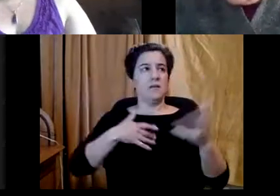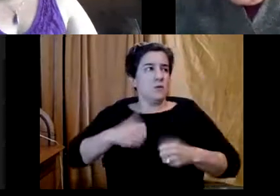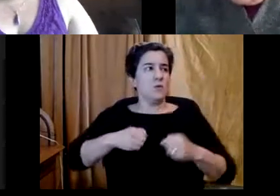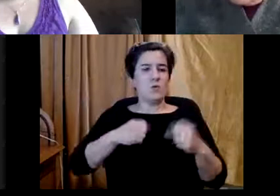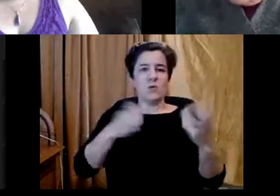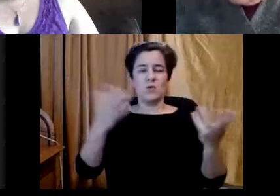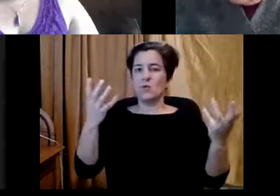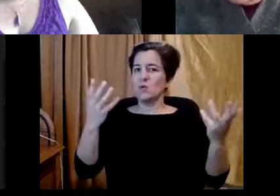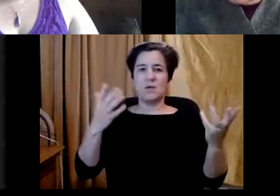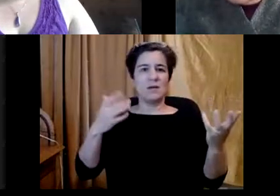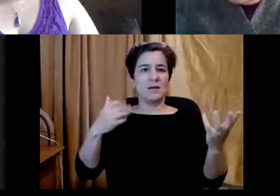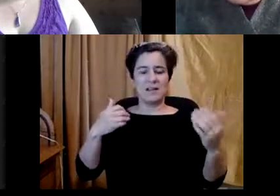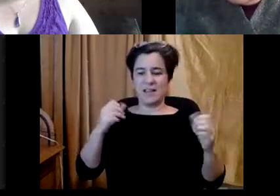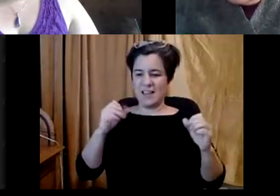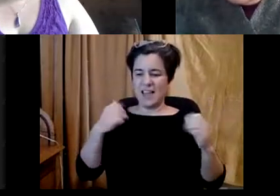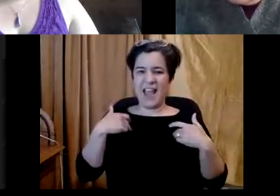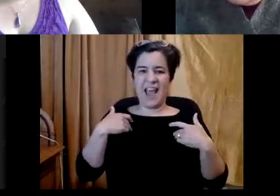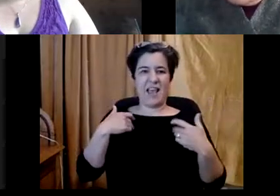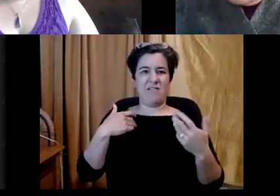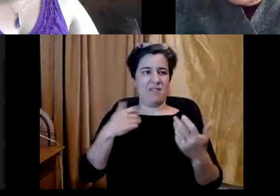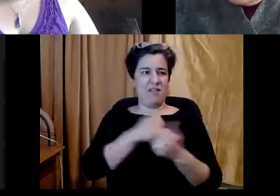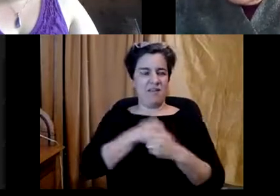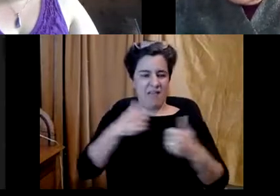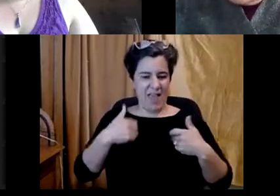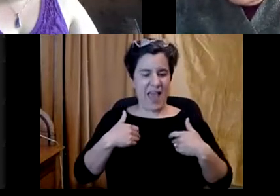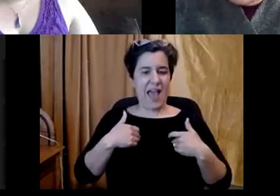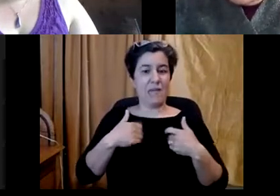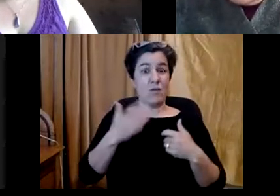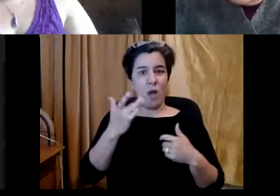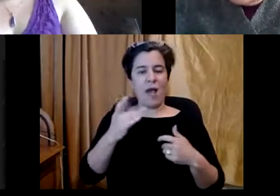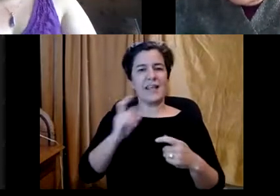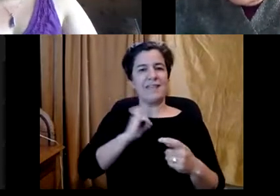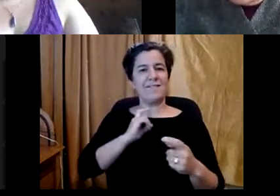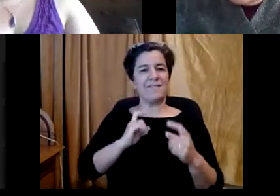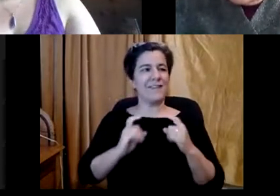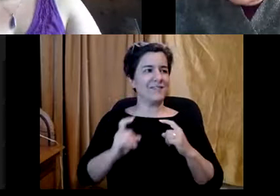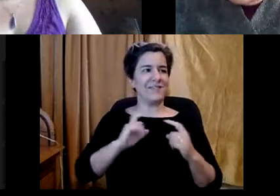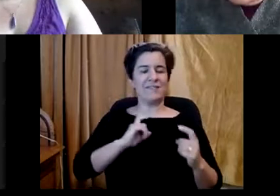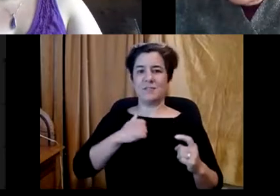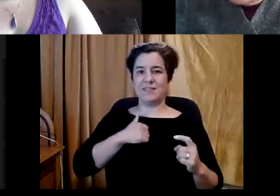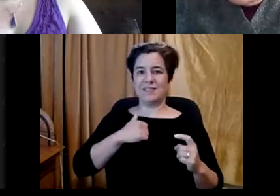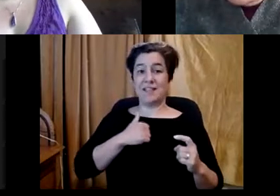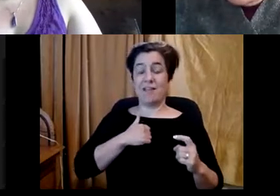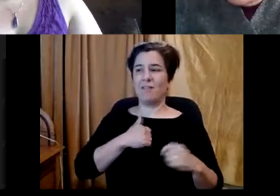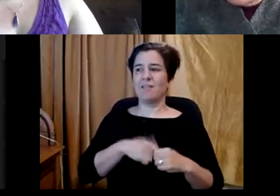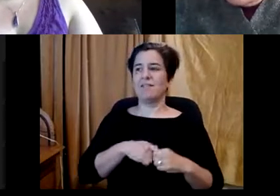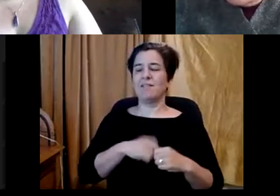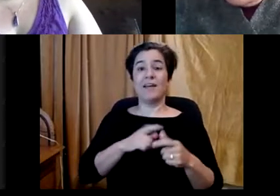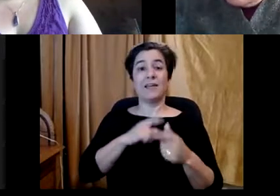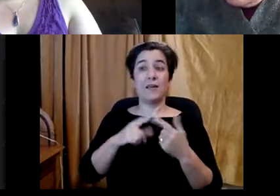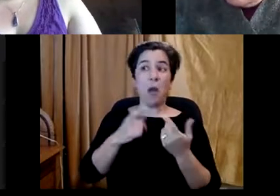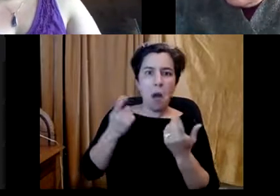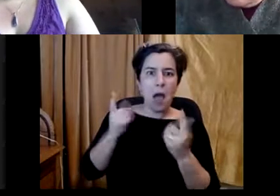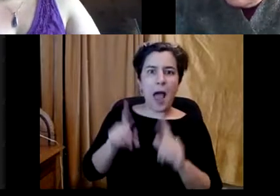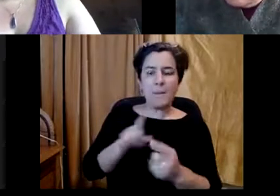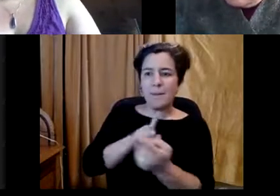provide yourself with all of the love that you need. Because then when you meet other people who are in that same situation, it